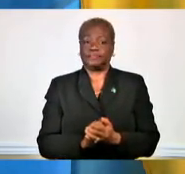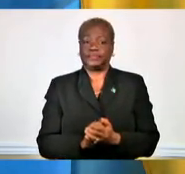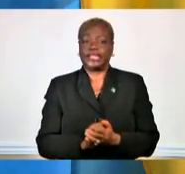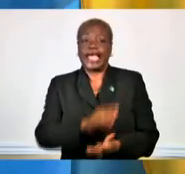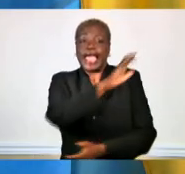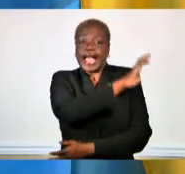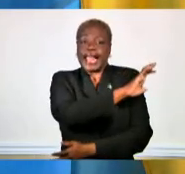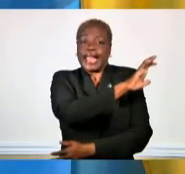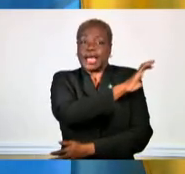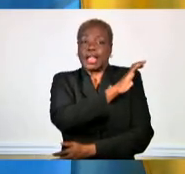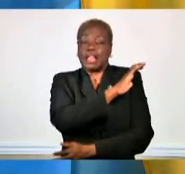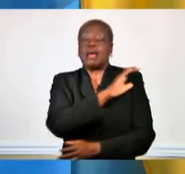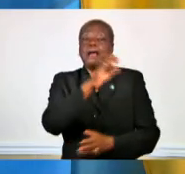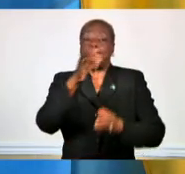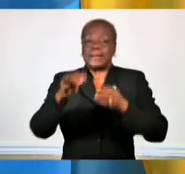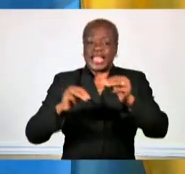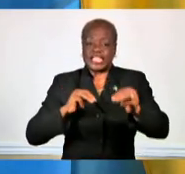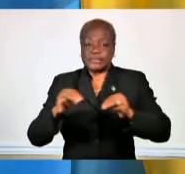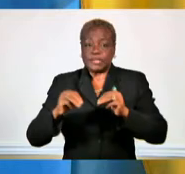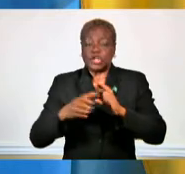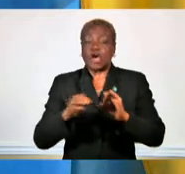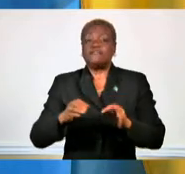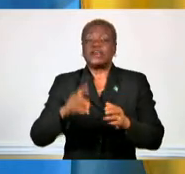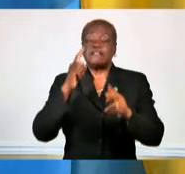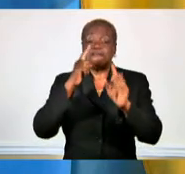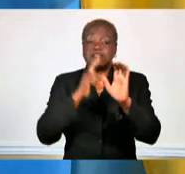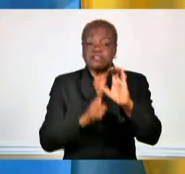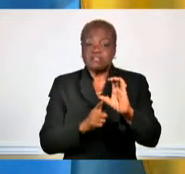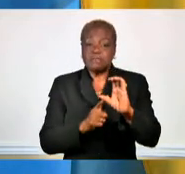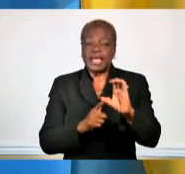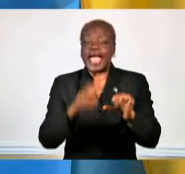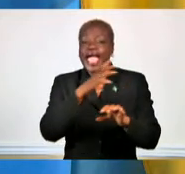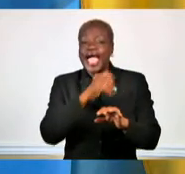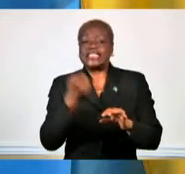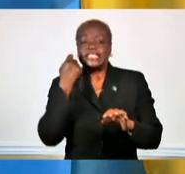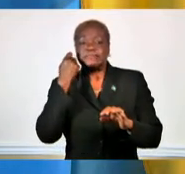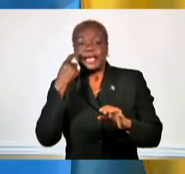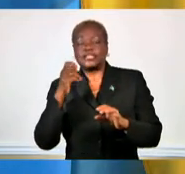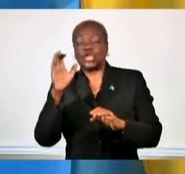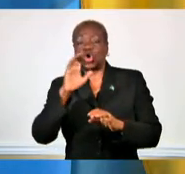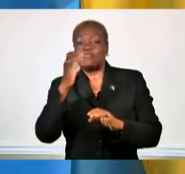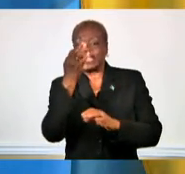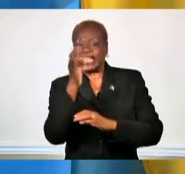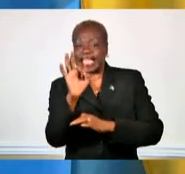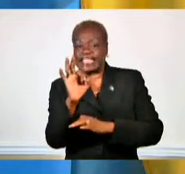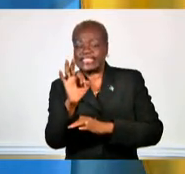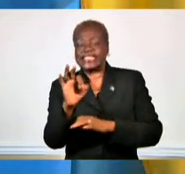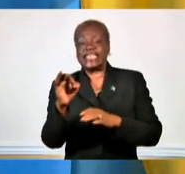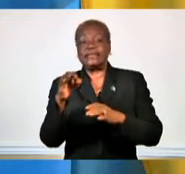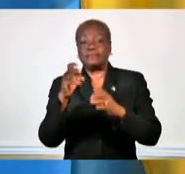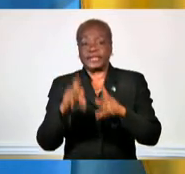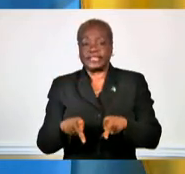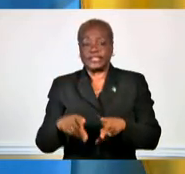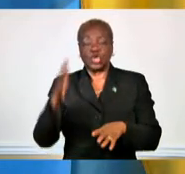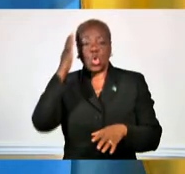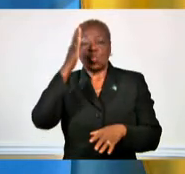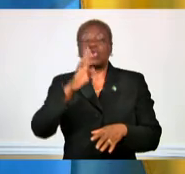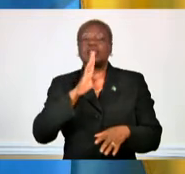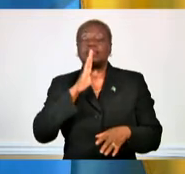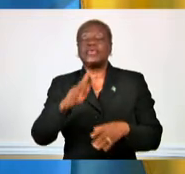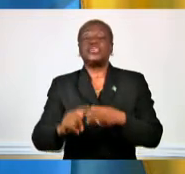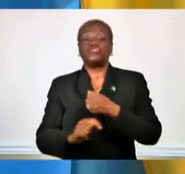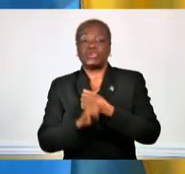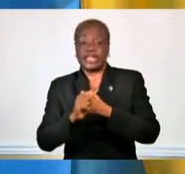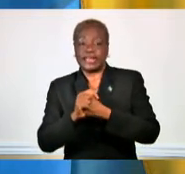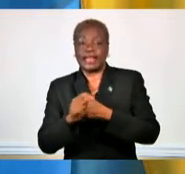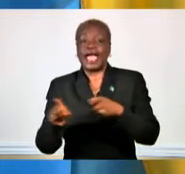clinical management of confirmed and suspected COVID-19 cases will be treated